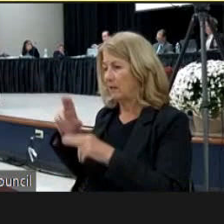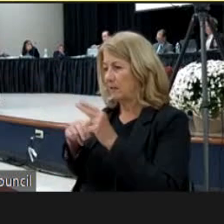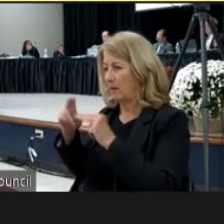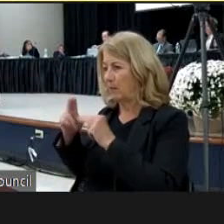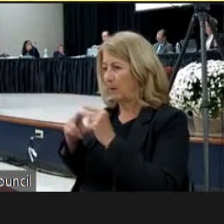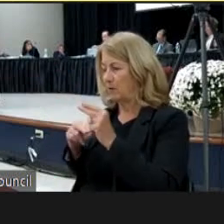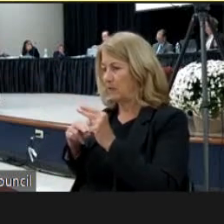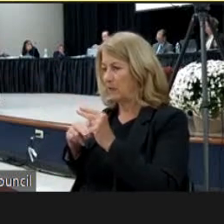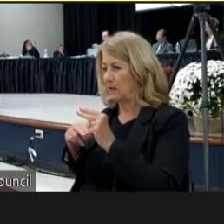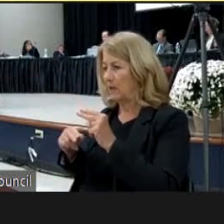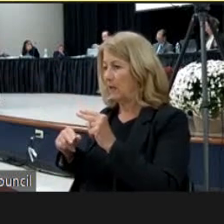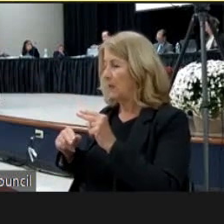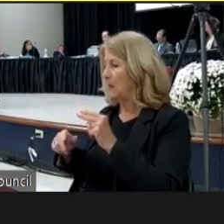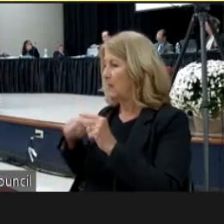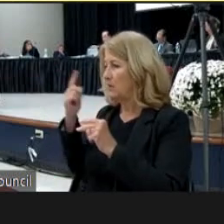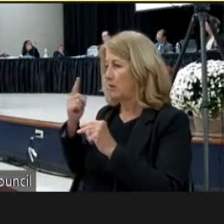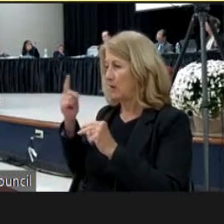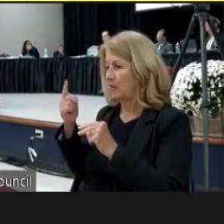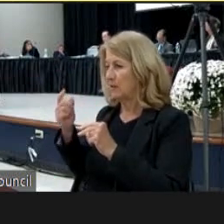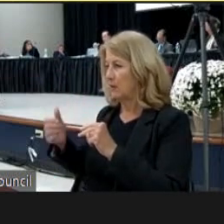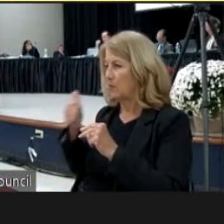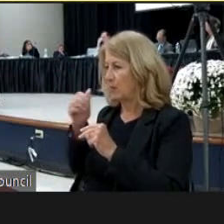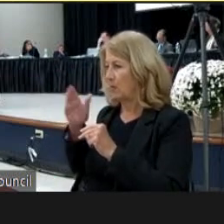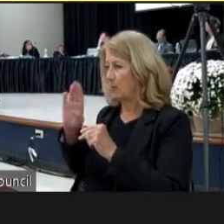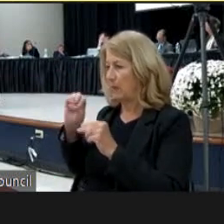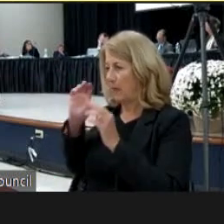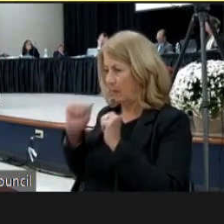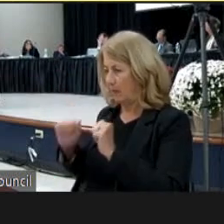just wouldn't be able to do a new commercial building. Correct.